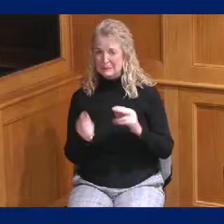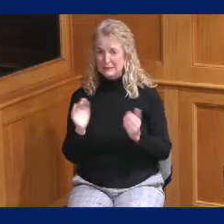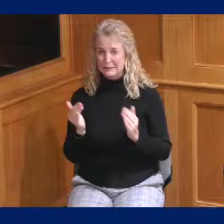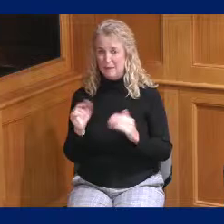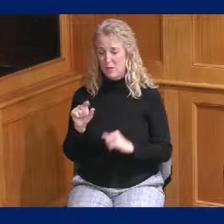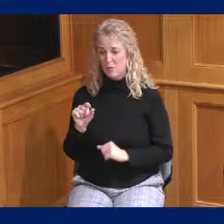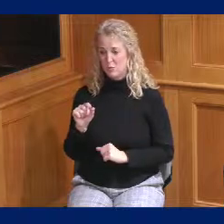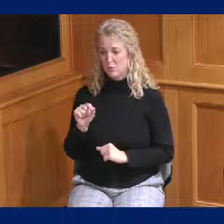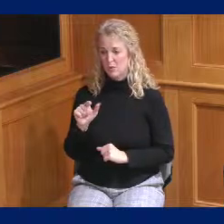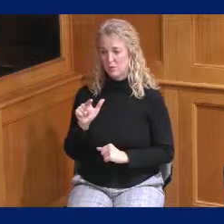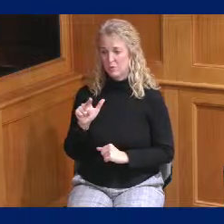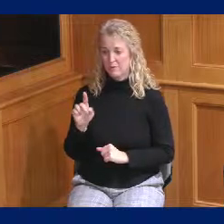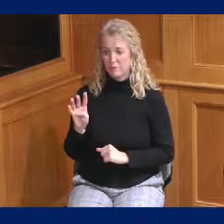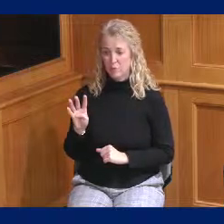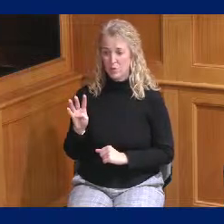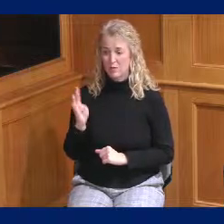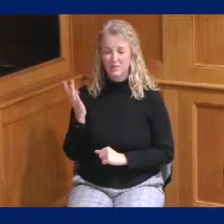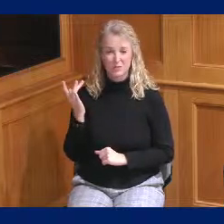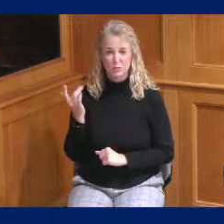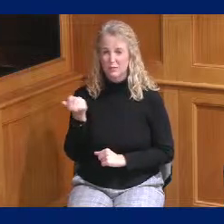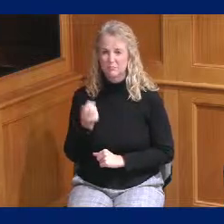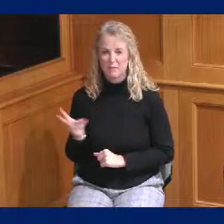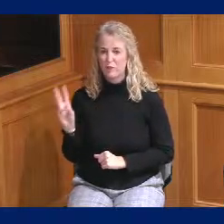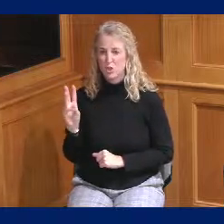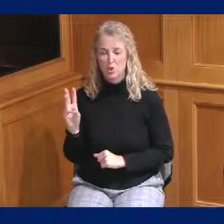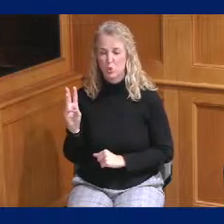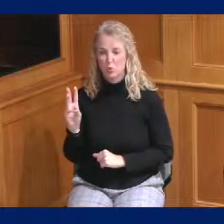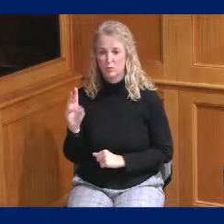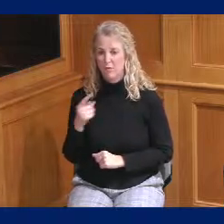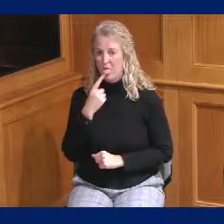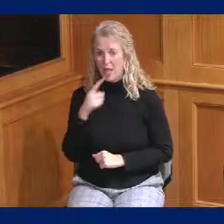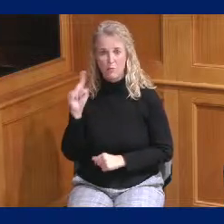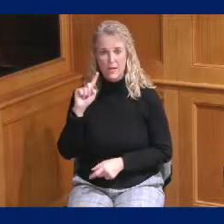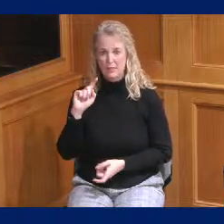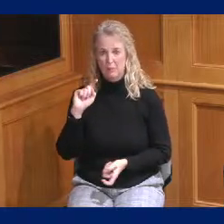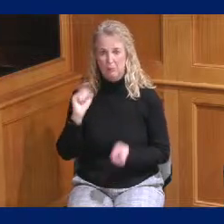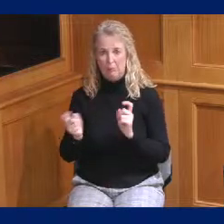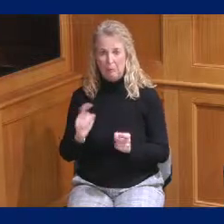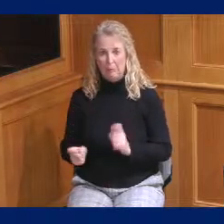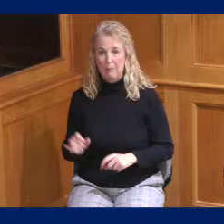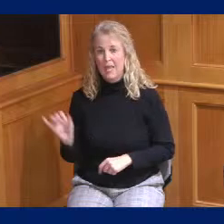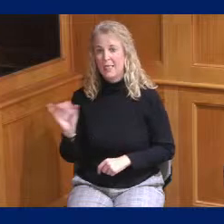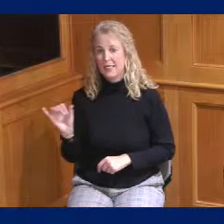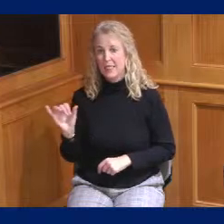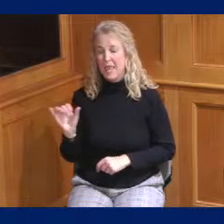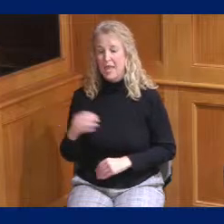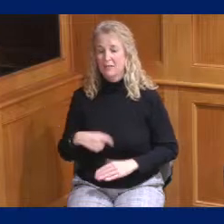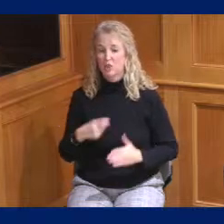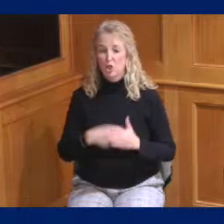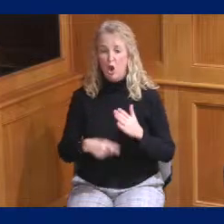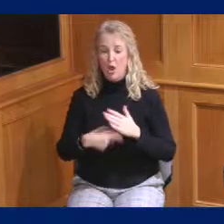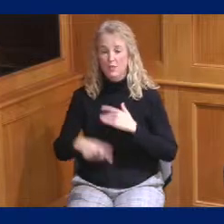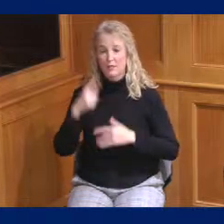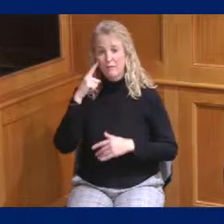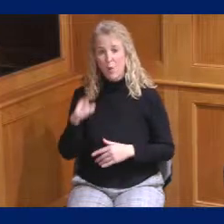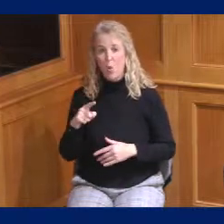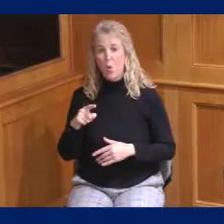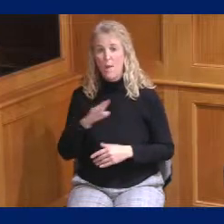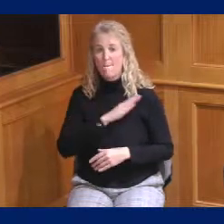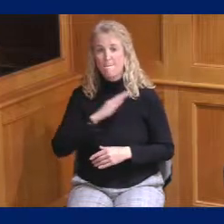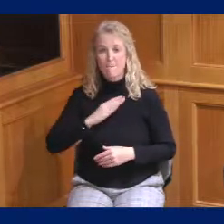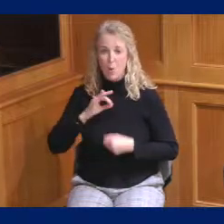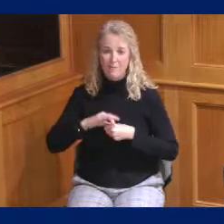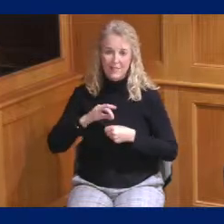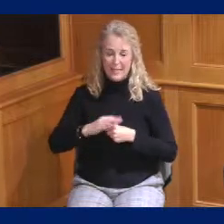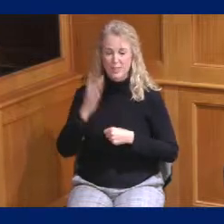2024, given a couple of anomalies in the 2024 budget, including additional costs for the Board of Elections, given the